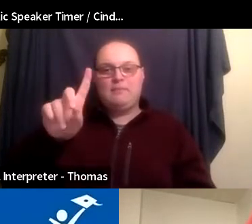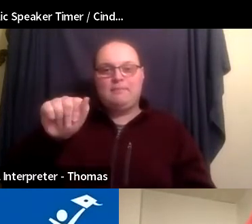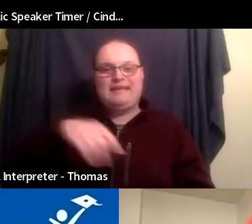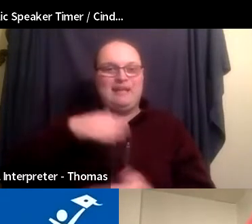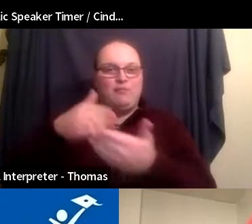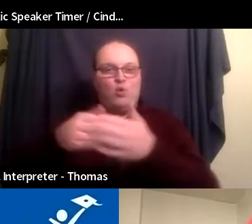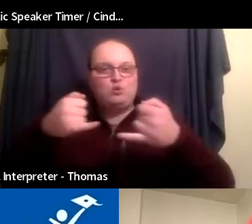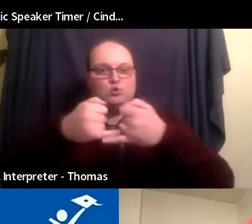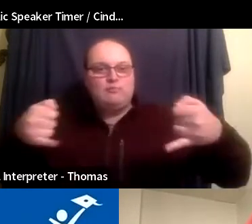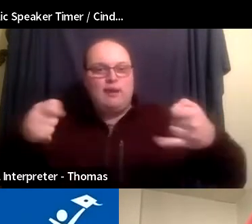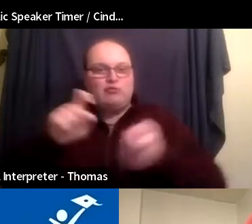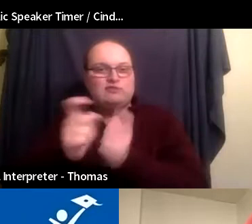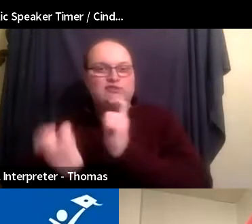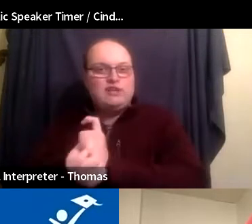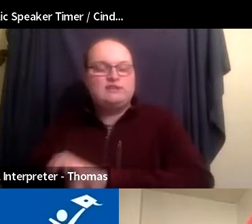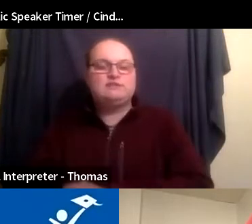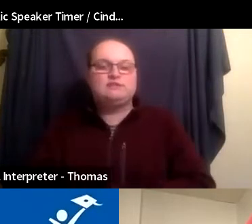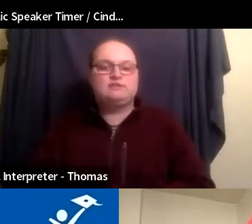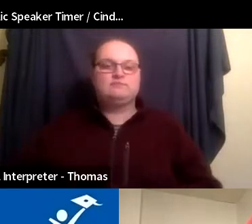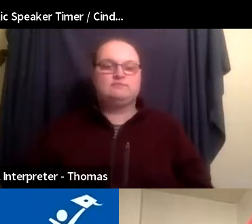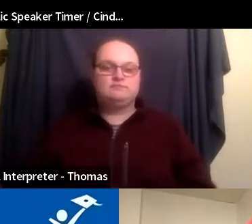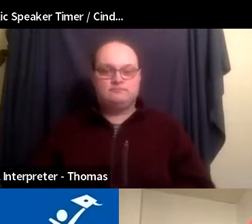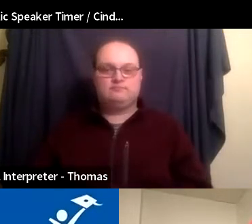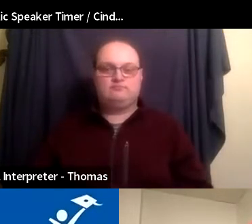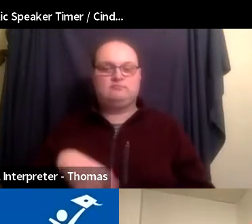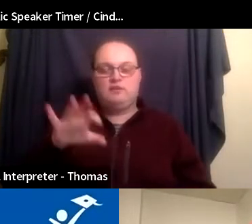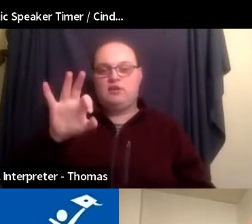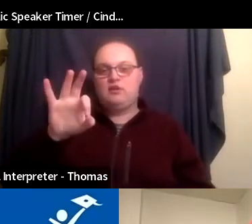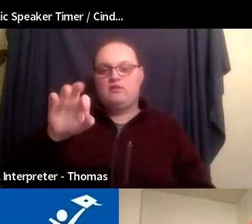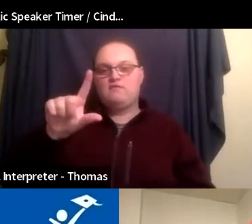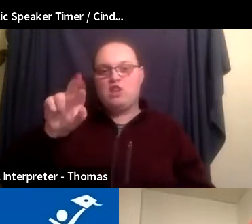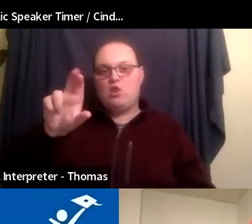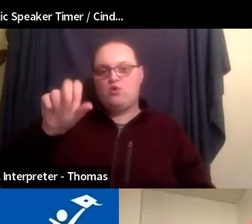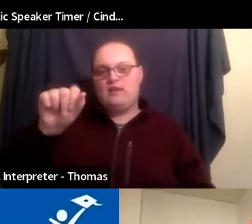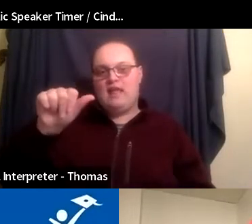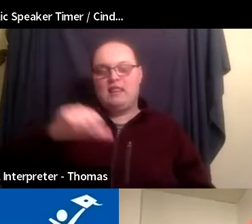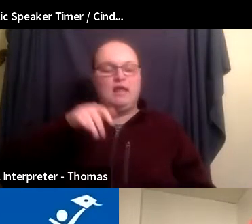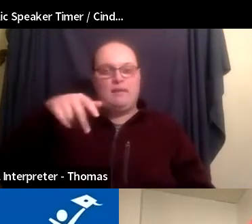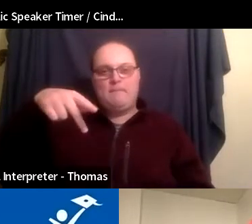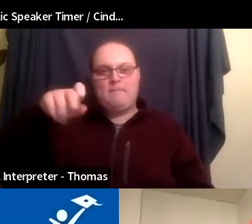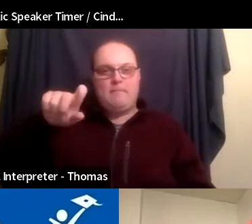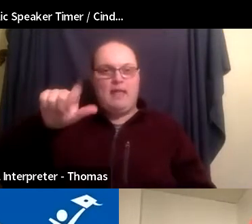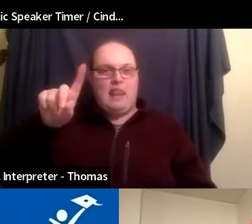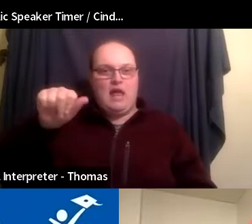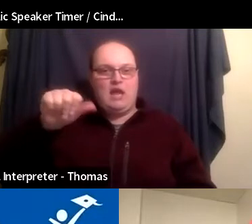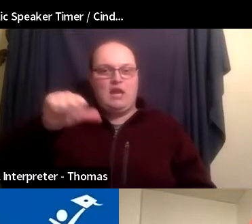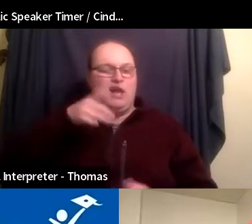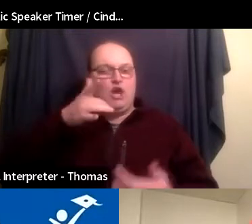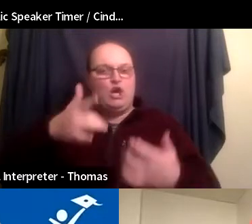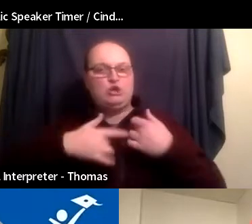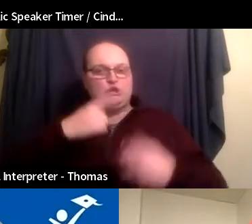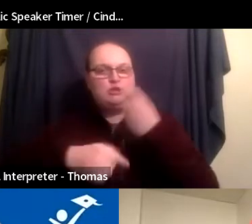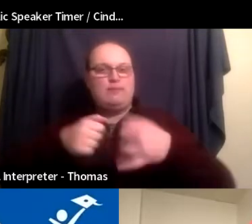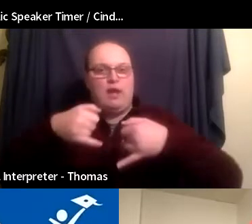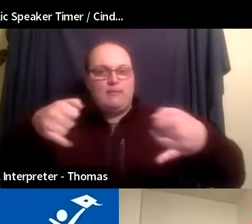changes. And Florielda Peralta, individual concerns about the proposed boundary